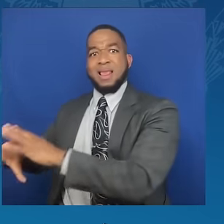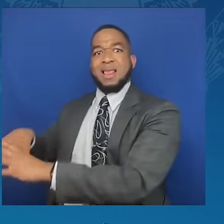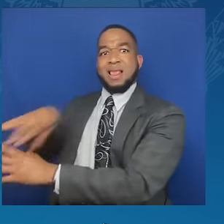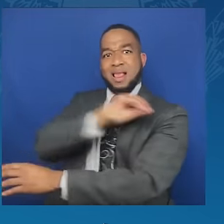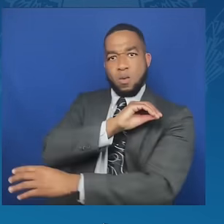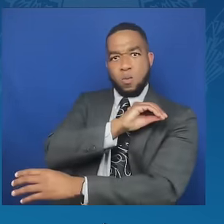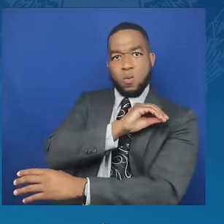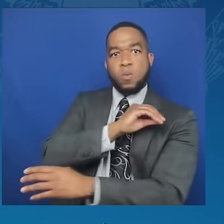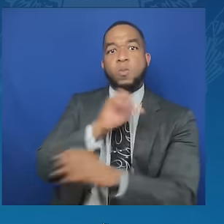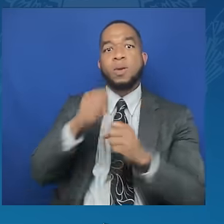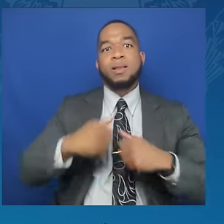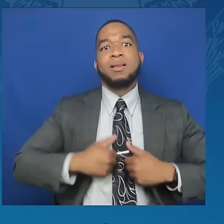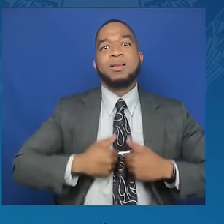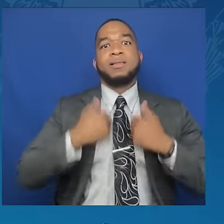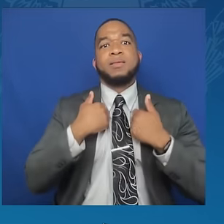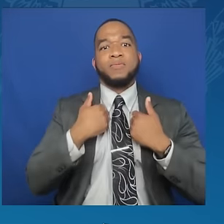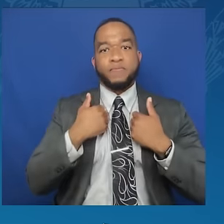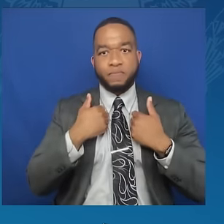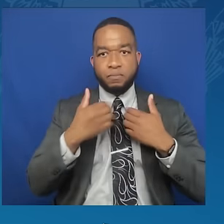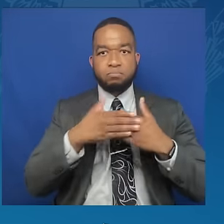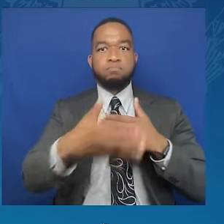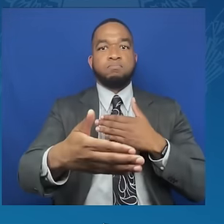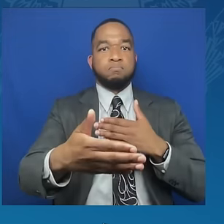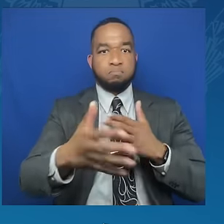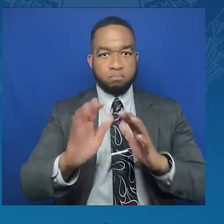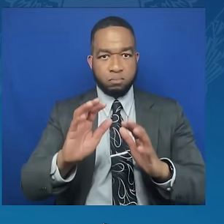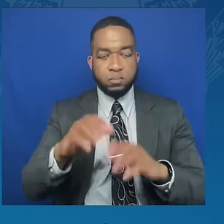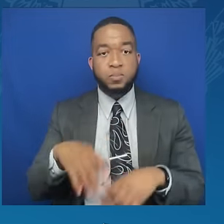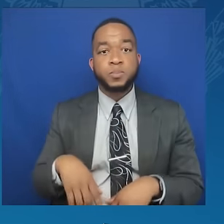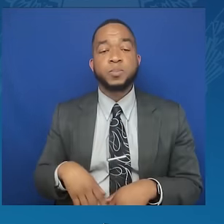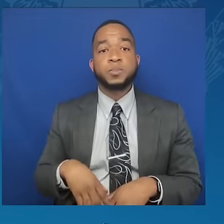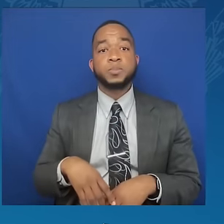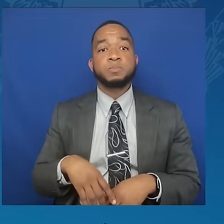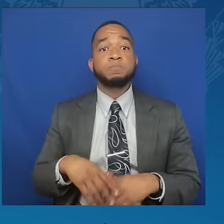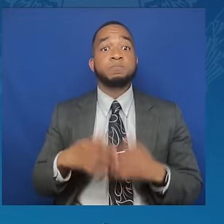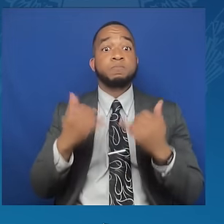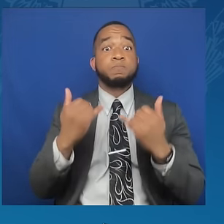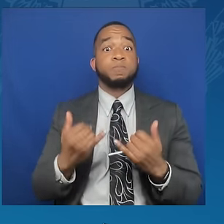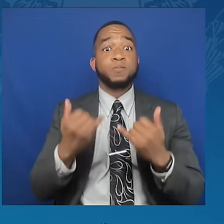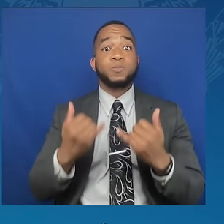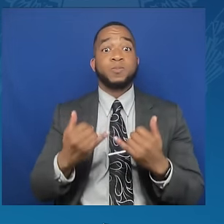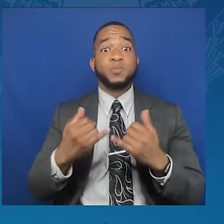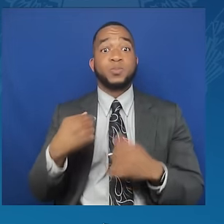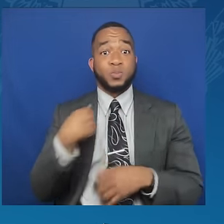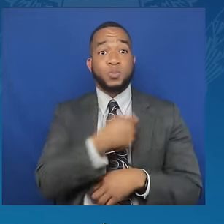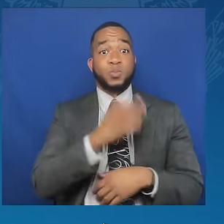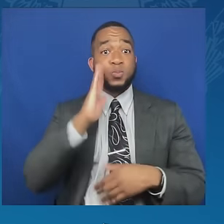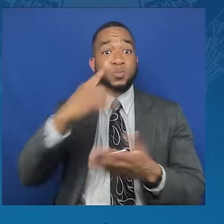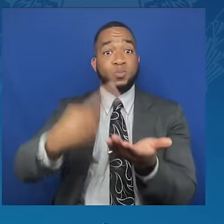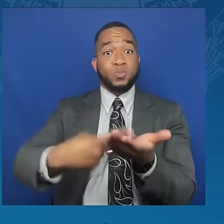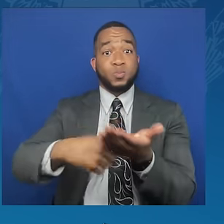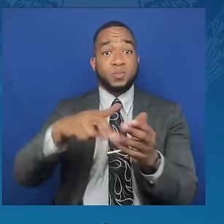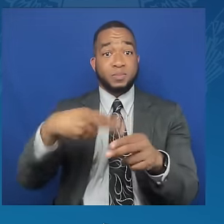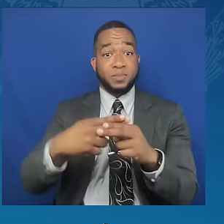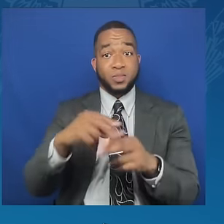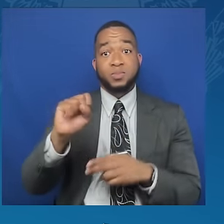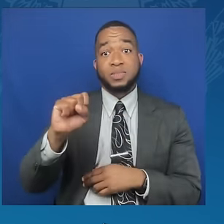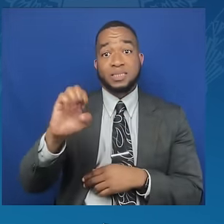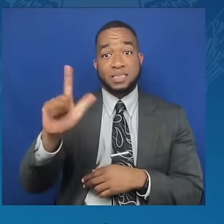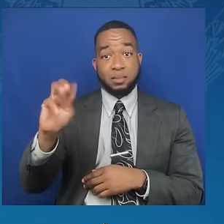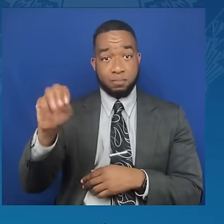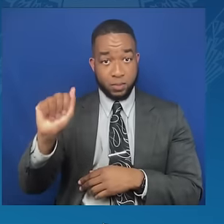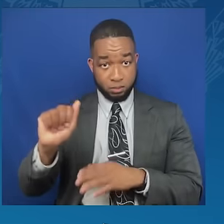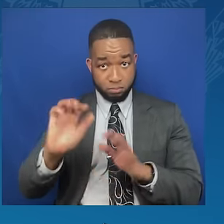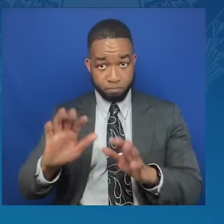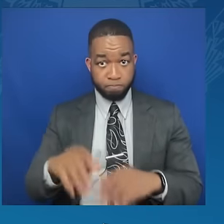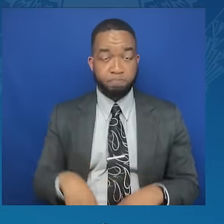I will now address the occasion for our gathering today. On this hallowed ground, on the foot